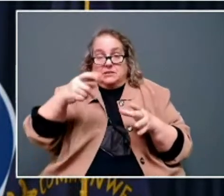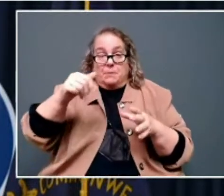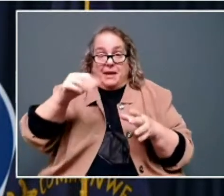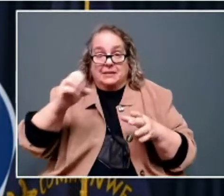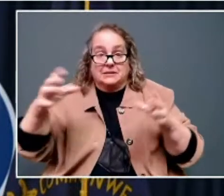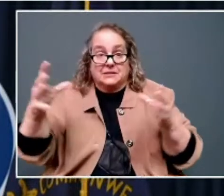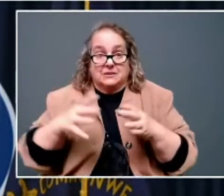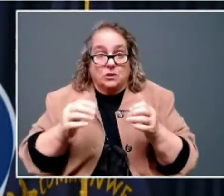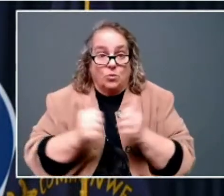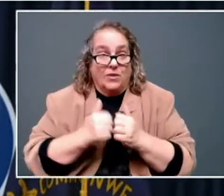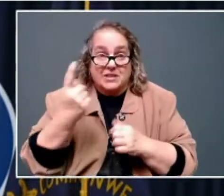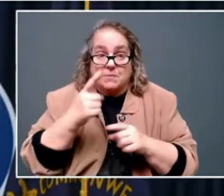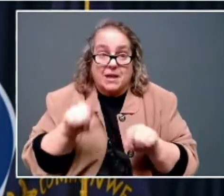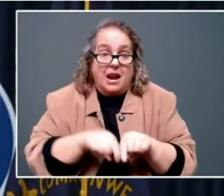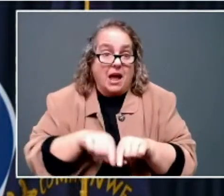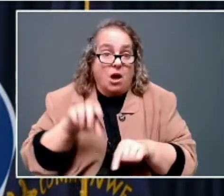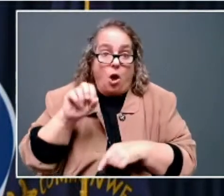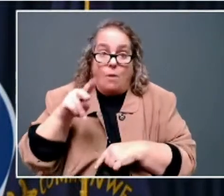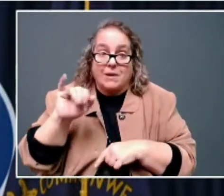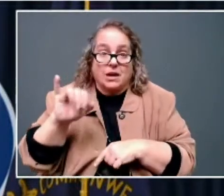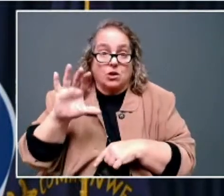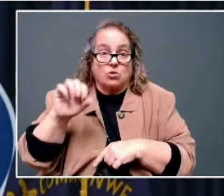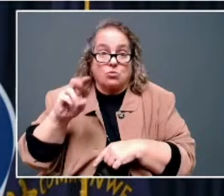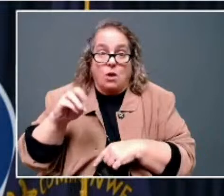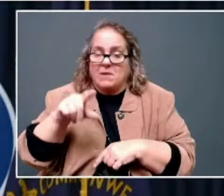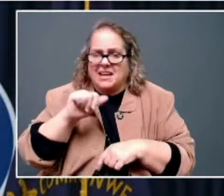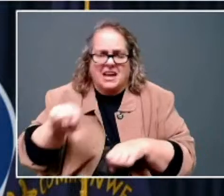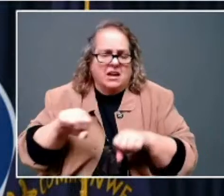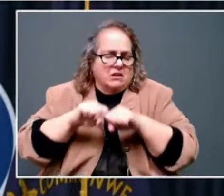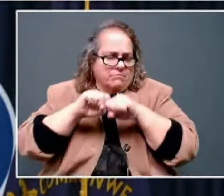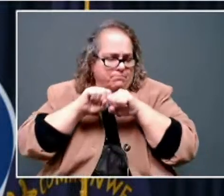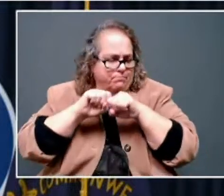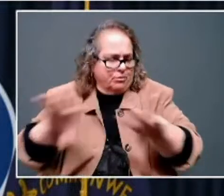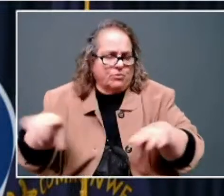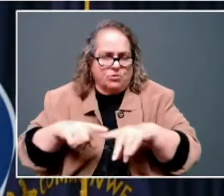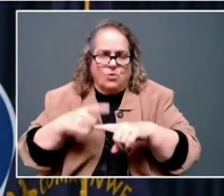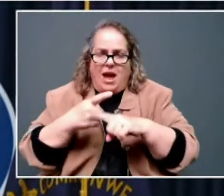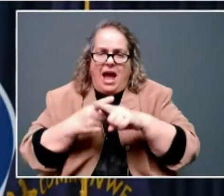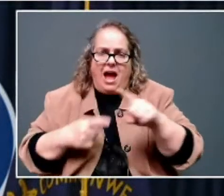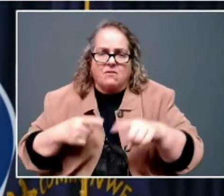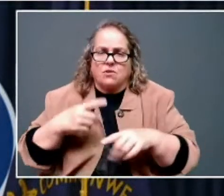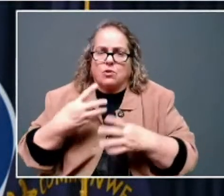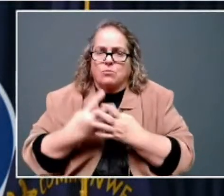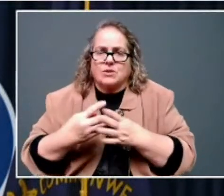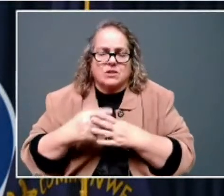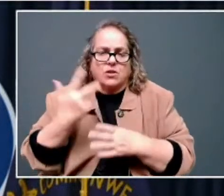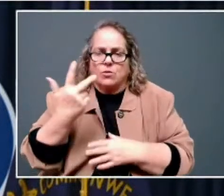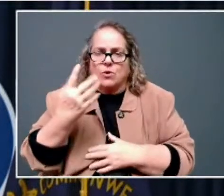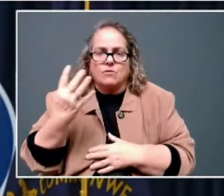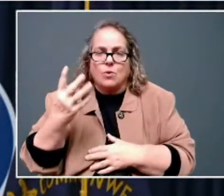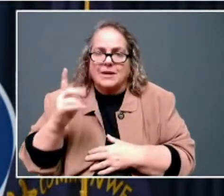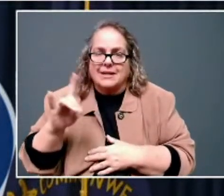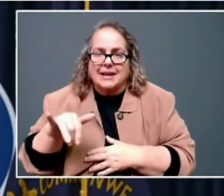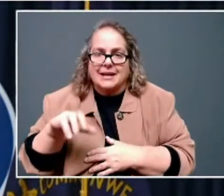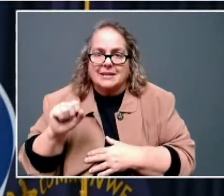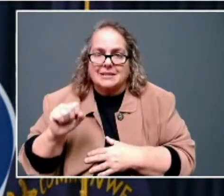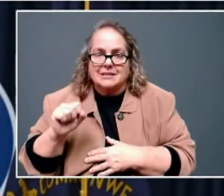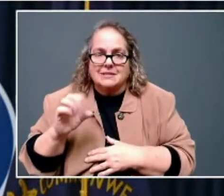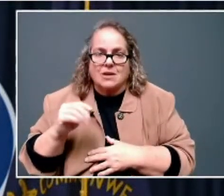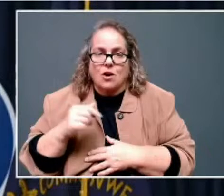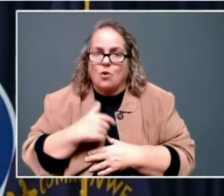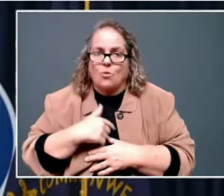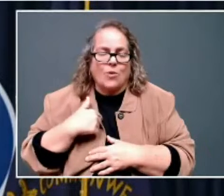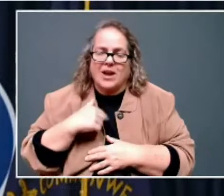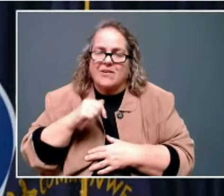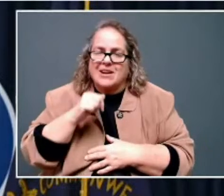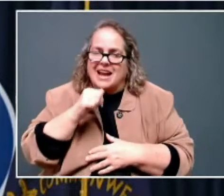Omicron, that could go to half the prison in 3 or 4 days. So we're not resting on that,